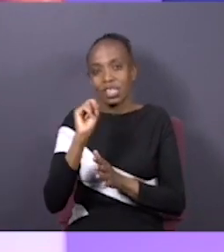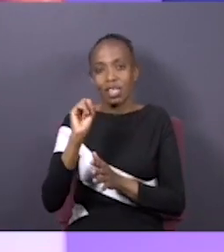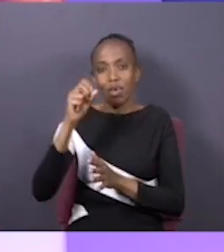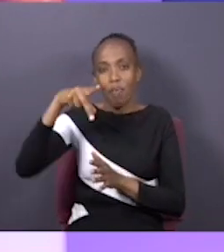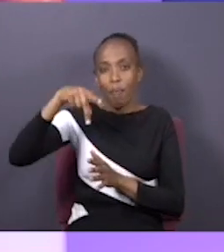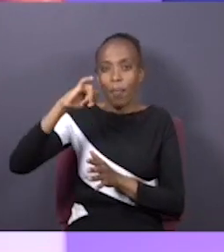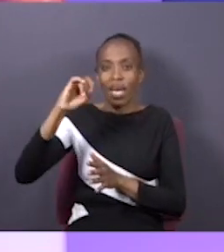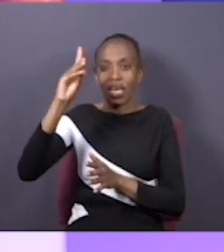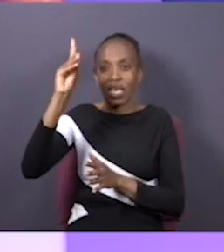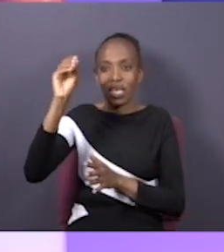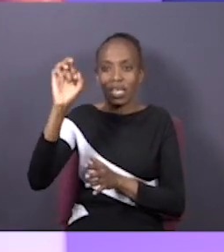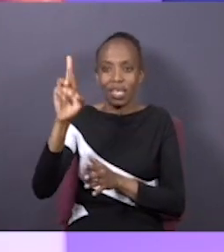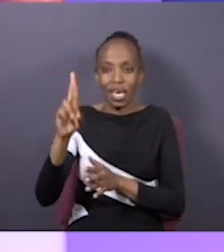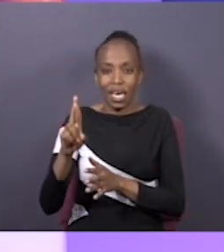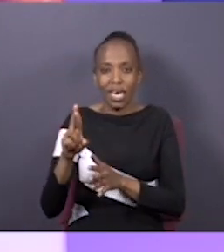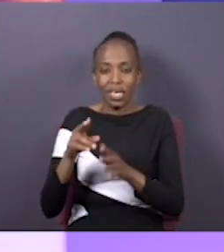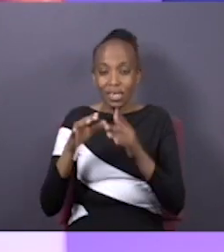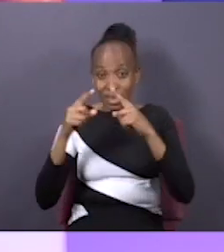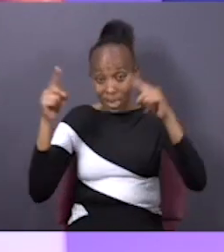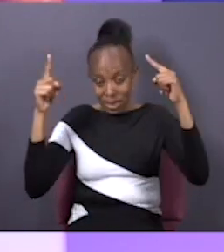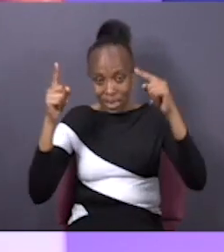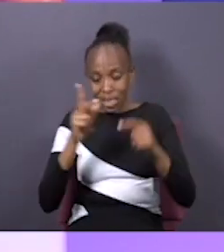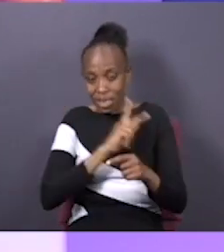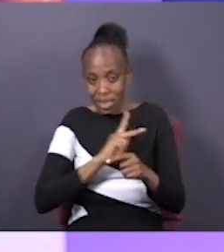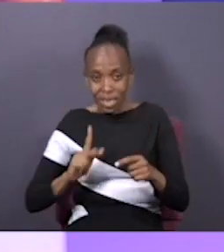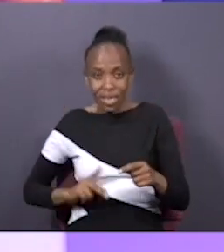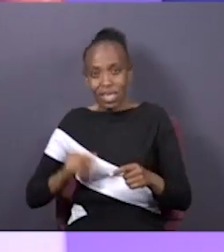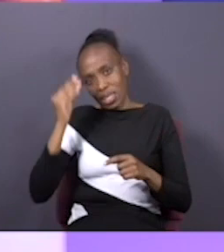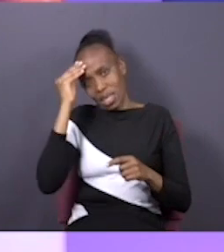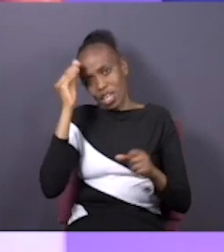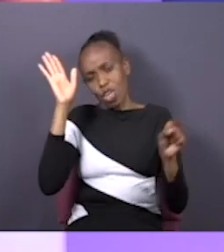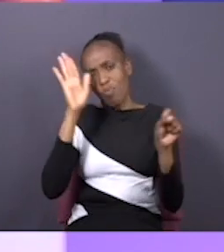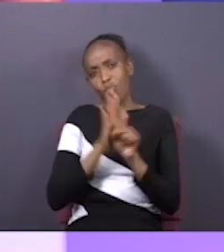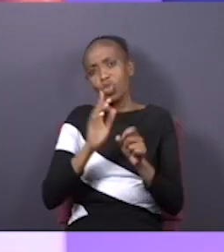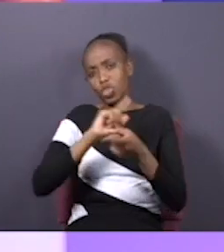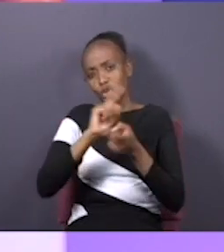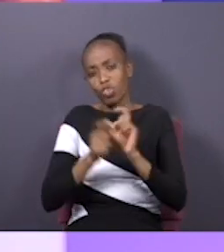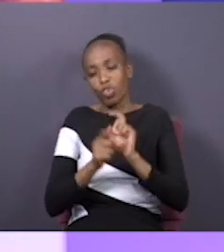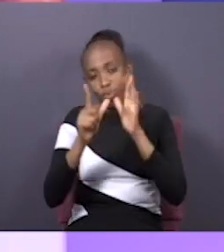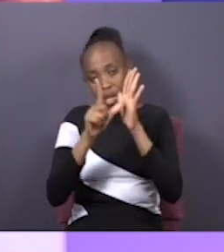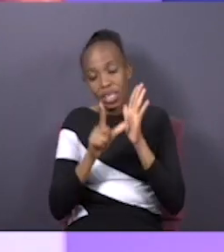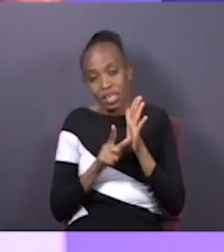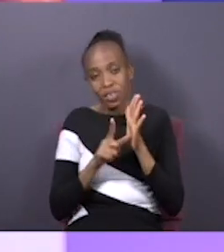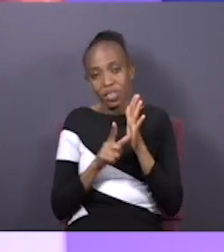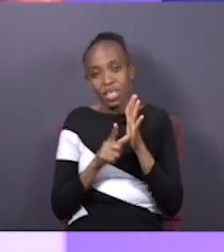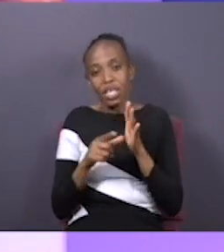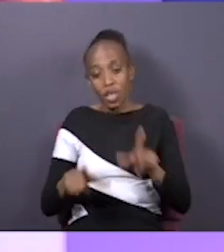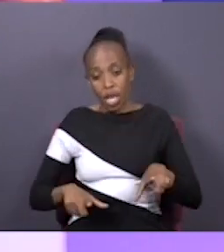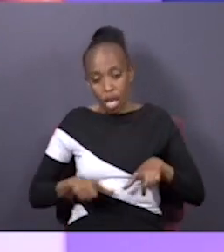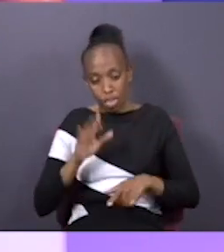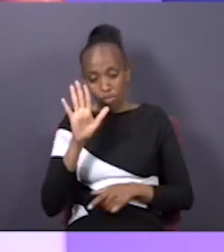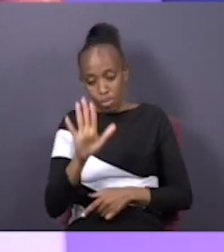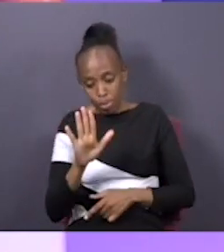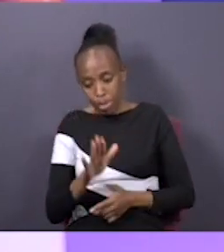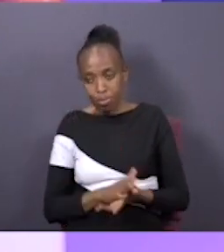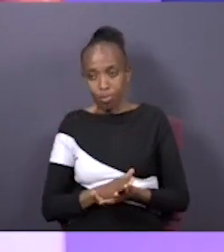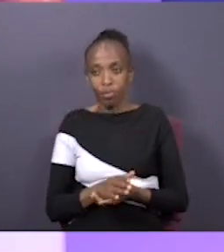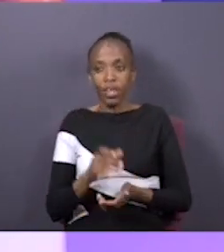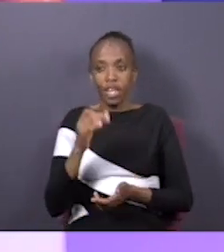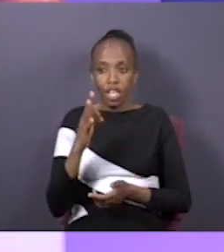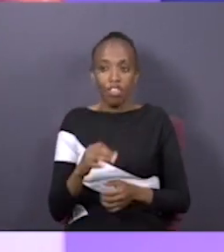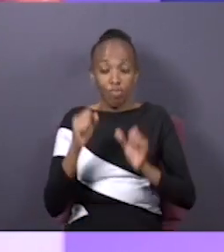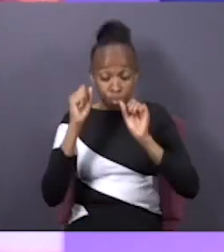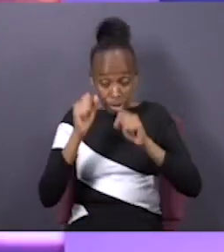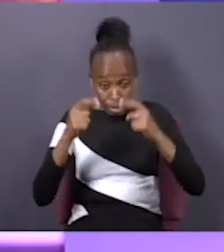succeeded in making the web. King Arthur learned one of the most transformative lessons in his life. If